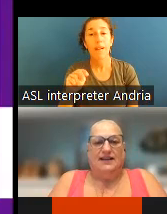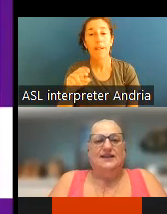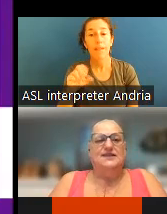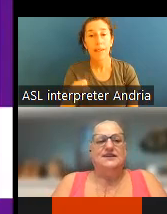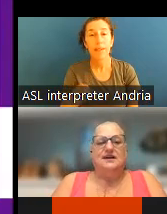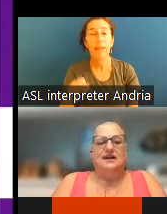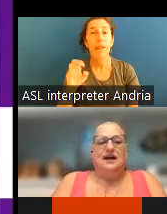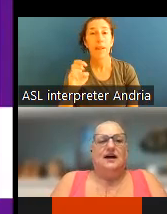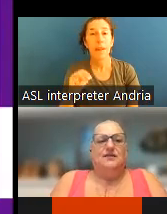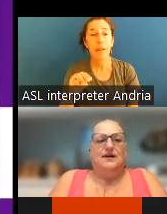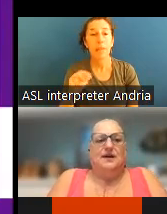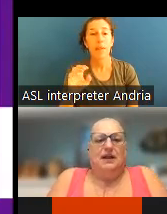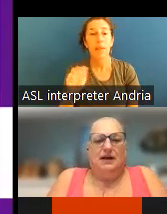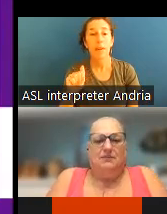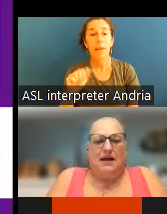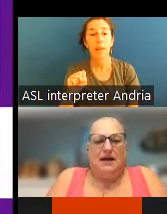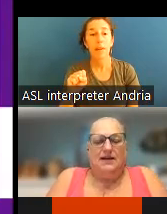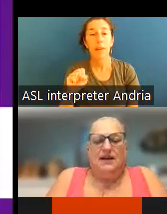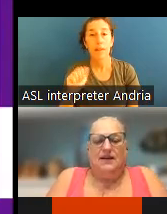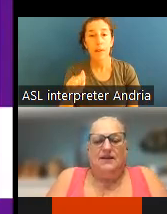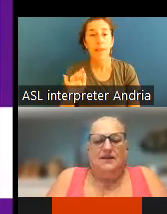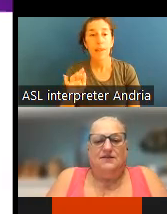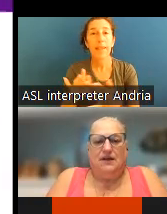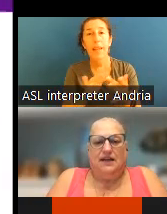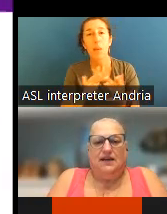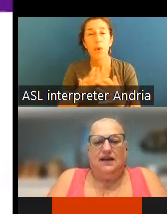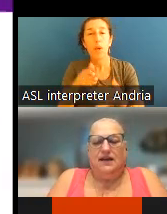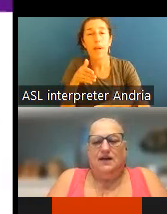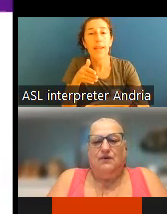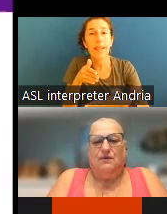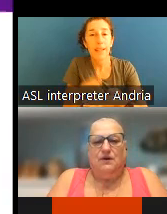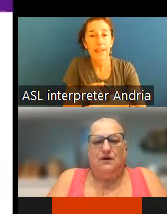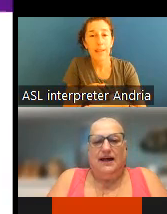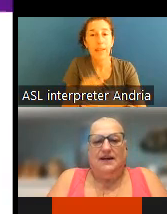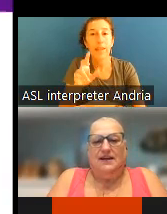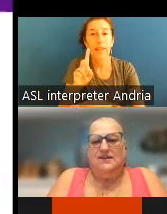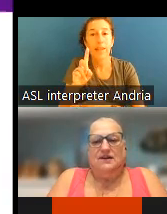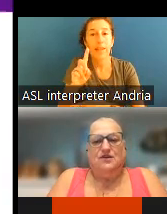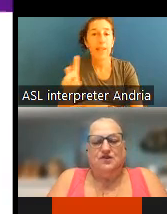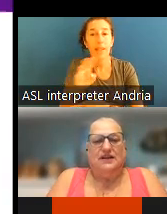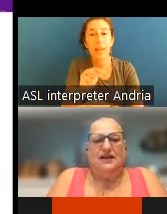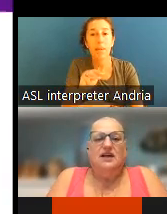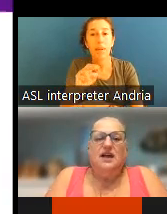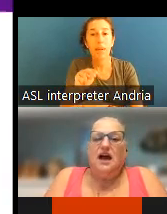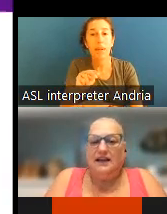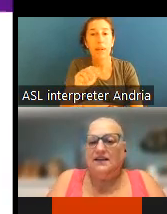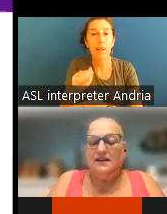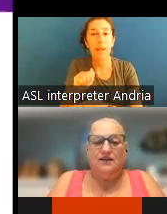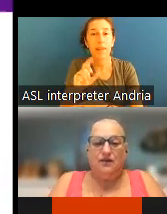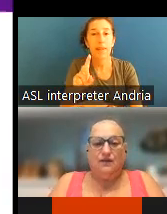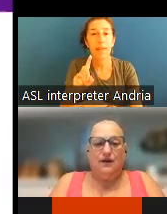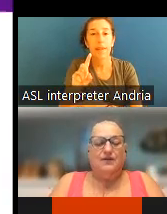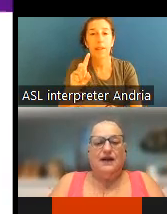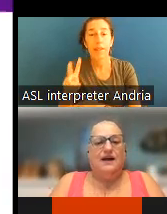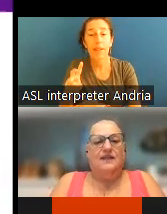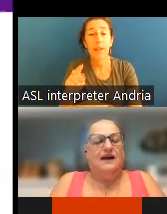Domestic Violence. They're going to pull up my screen, and we will go ahead and get started shortly. I'd like to let